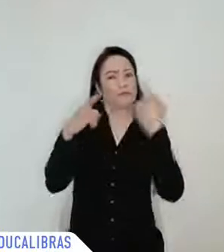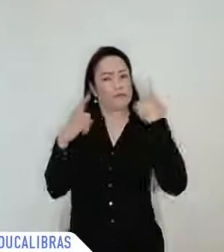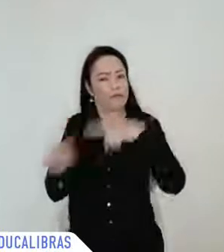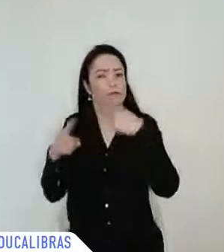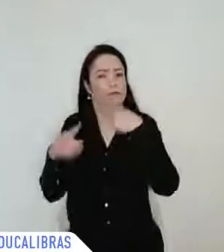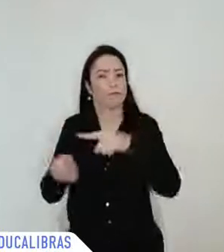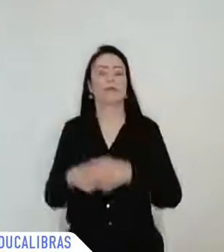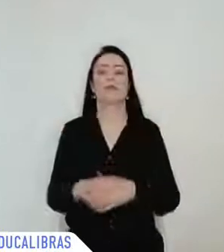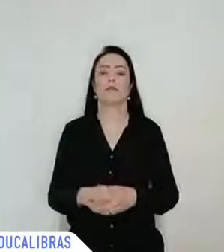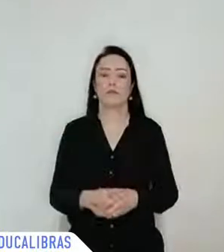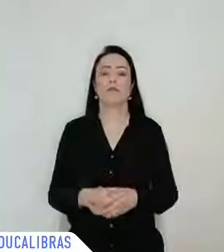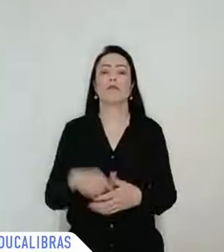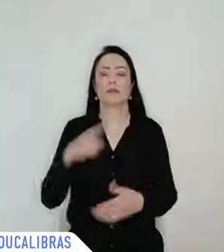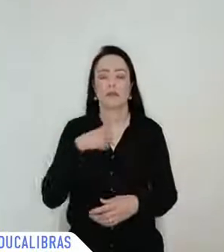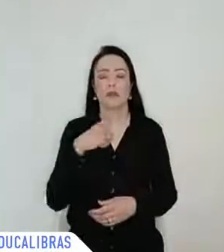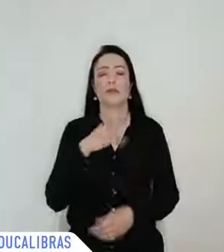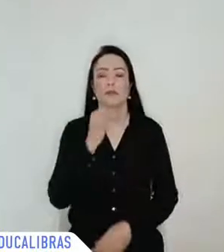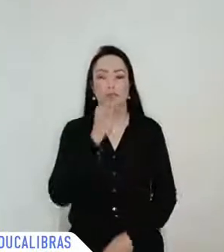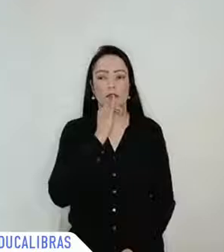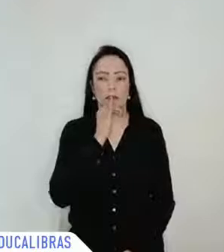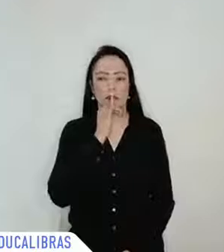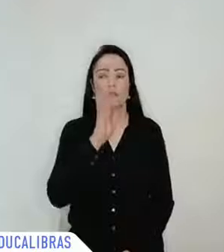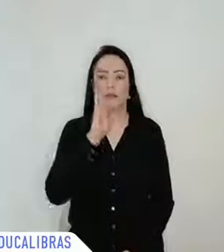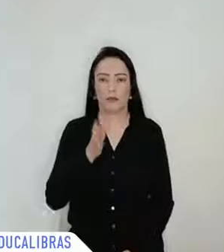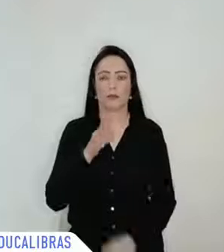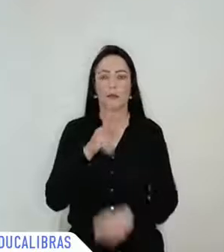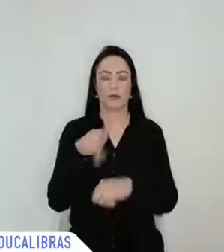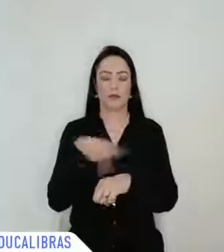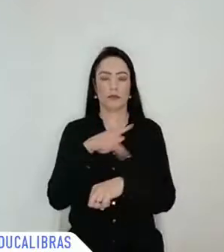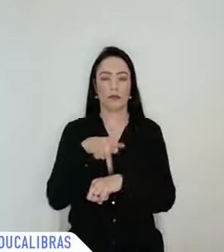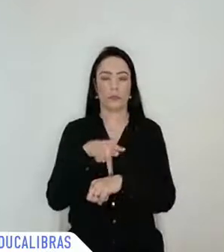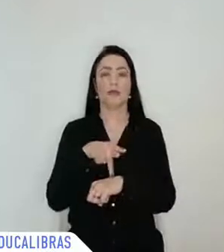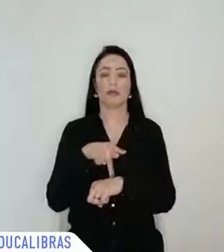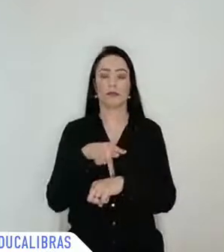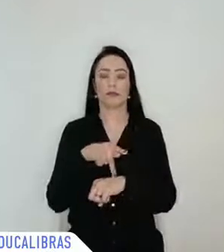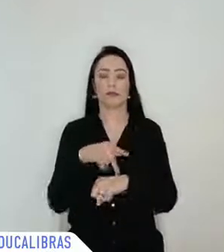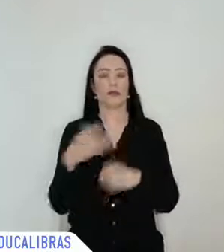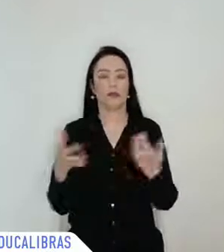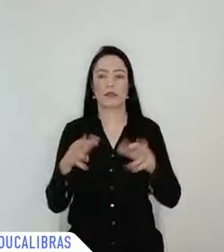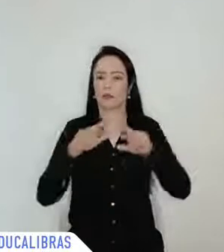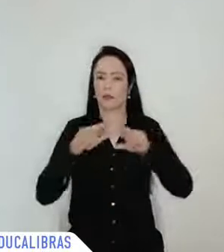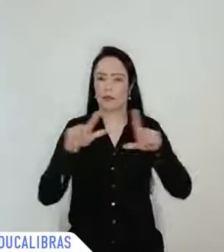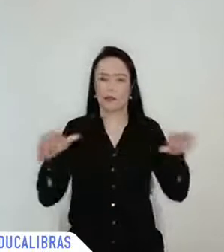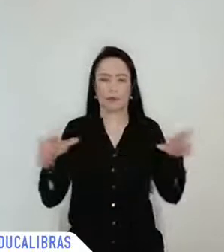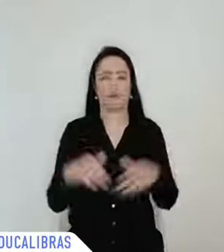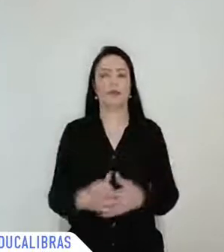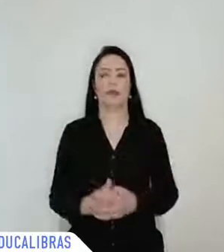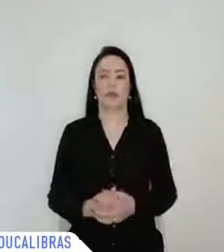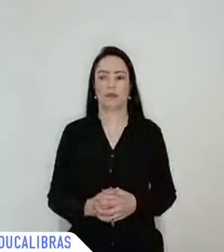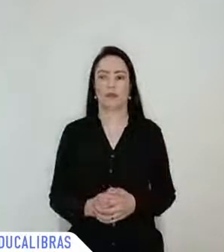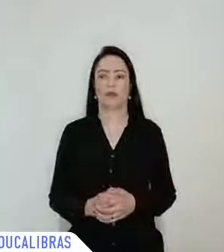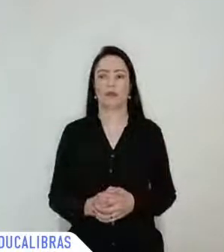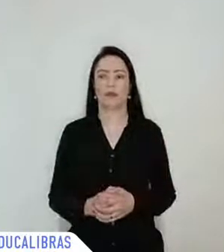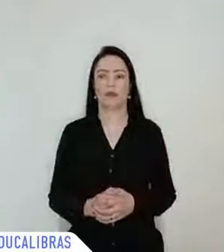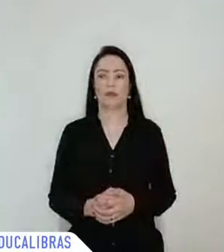during electoral periods. We have a lot of examples of these, especially in Latin